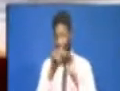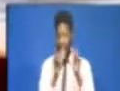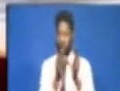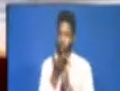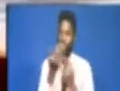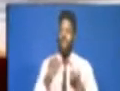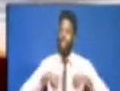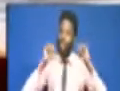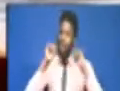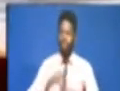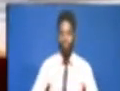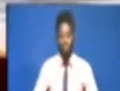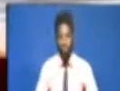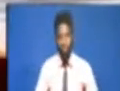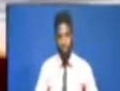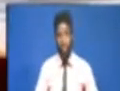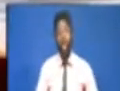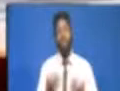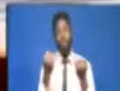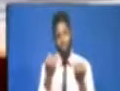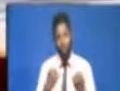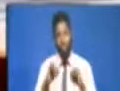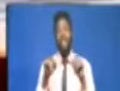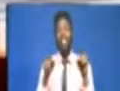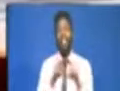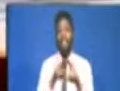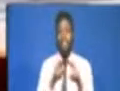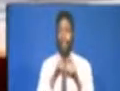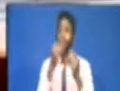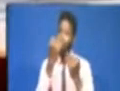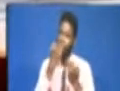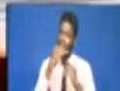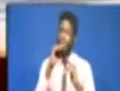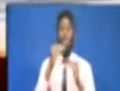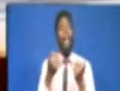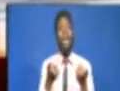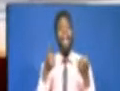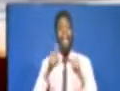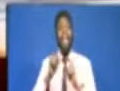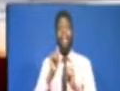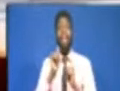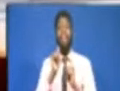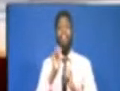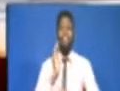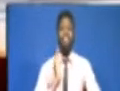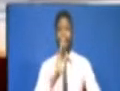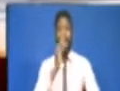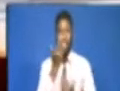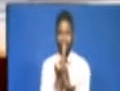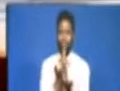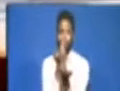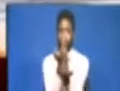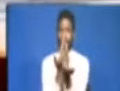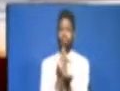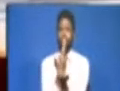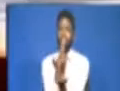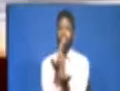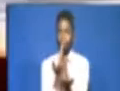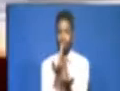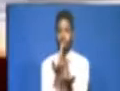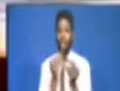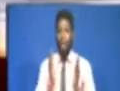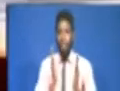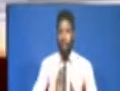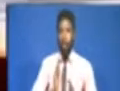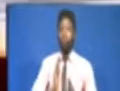And we try to limit any direct conversation, engagement, or arguments between the nominee